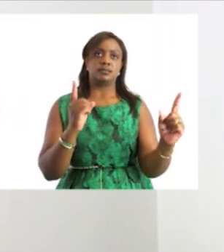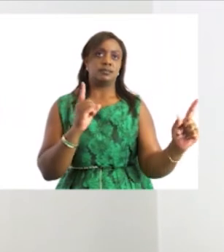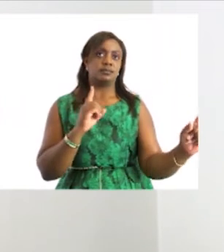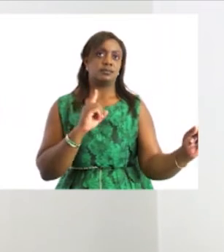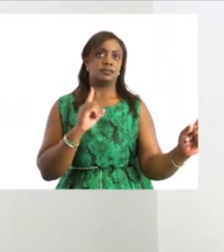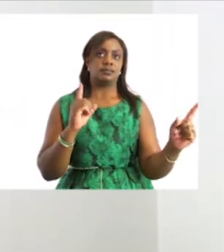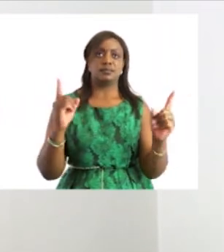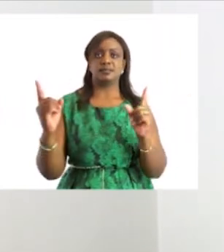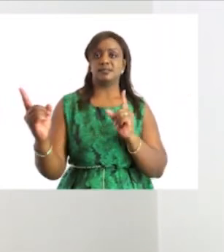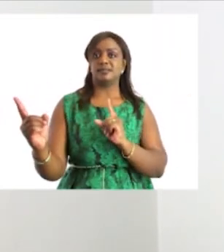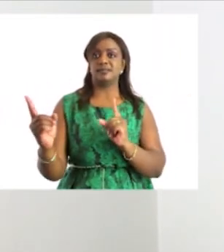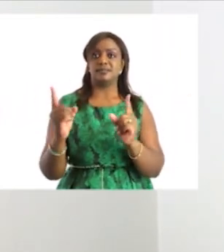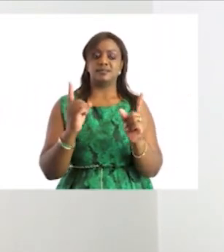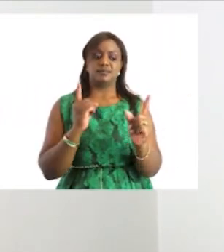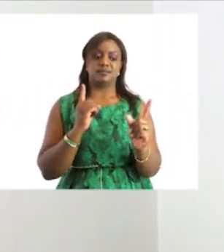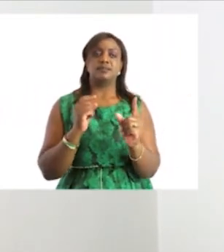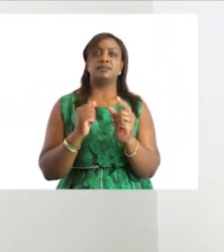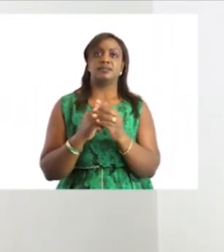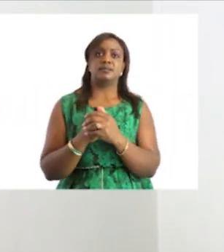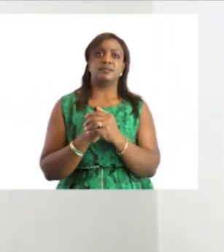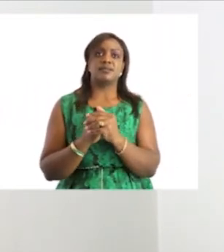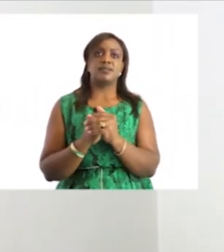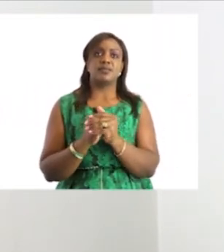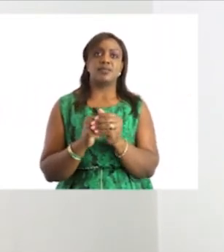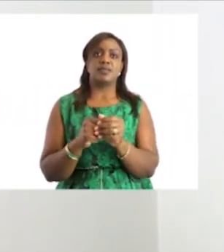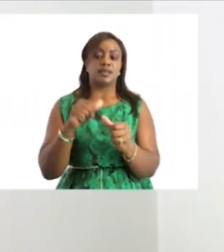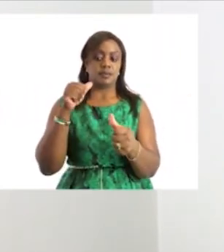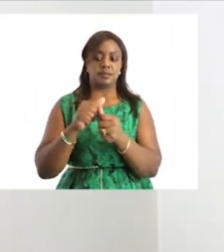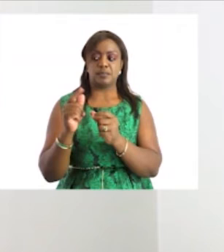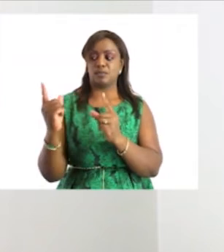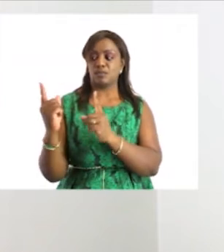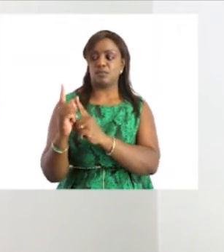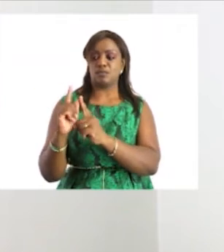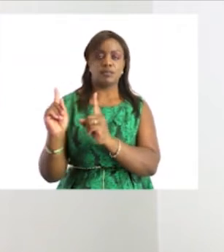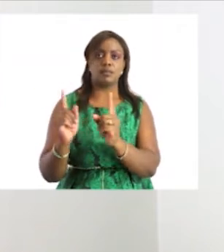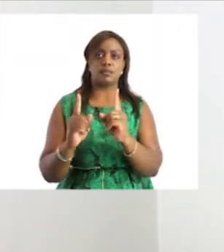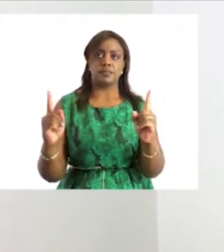do the distance check. Make sure you're not touching the next person next to you.